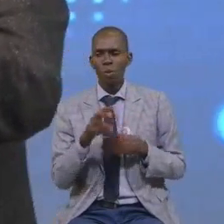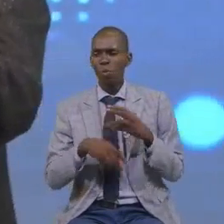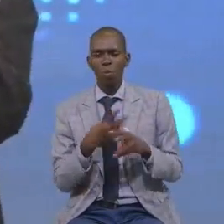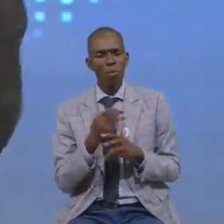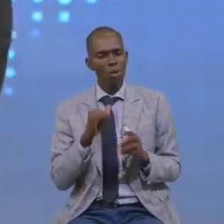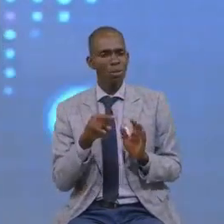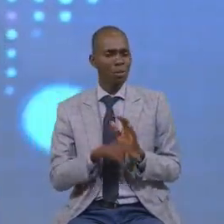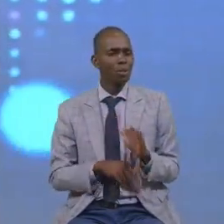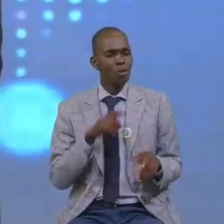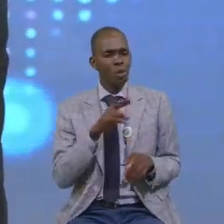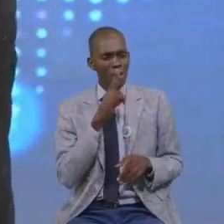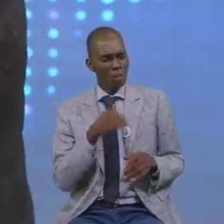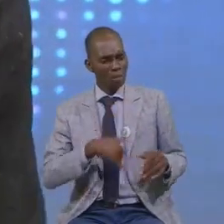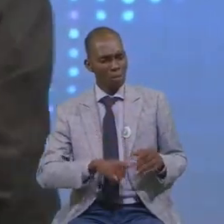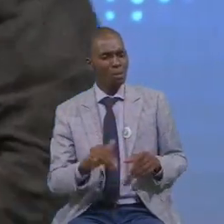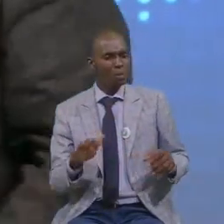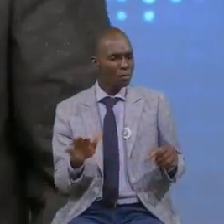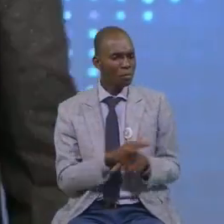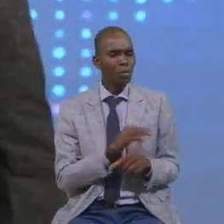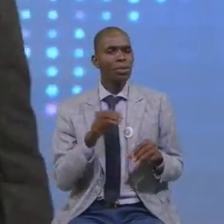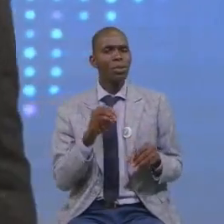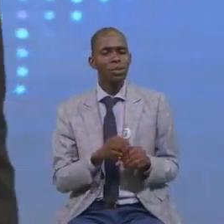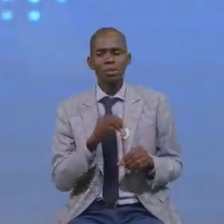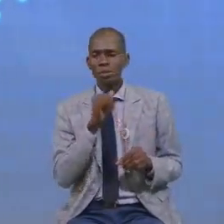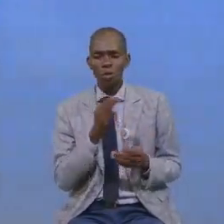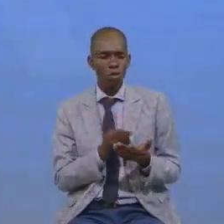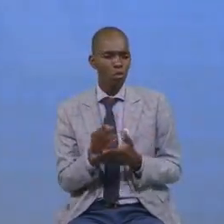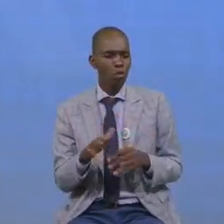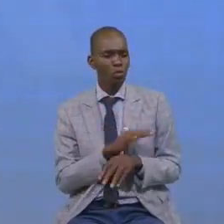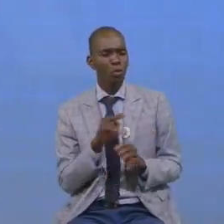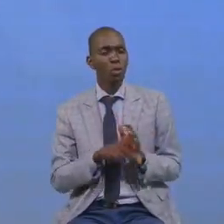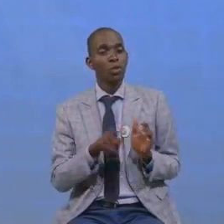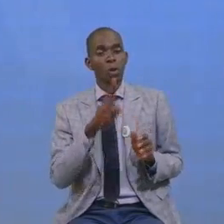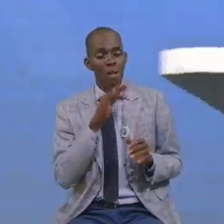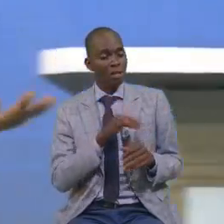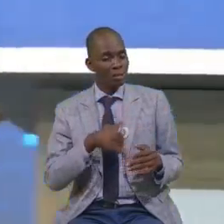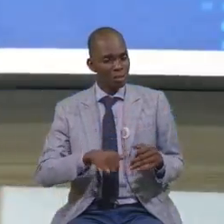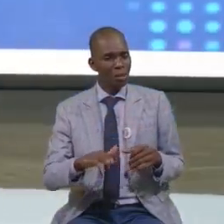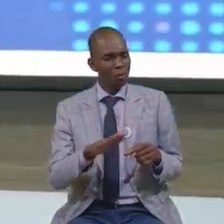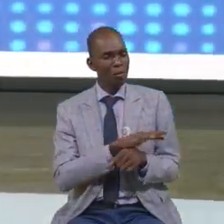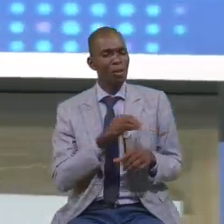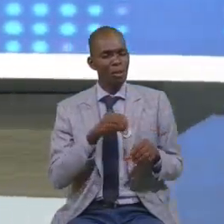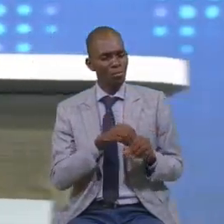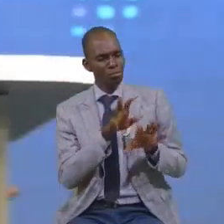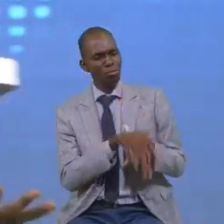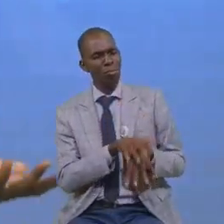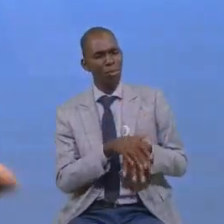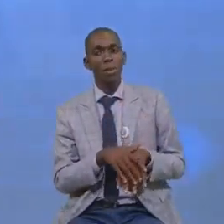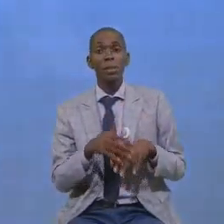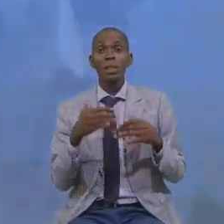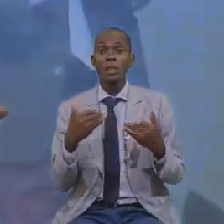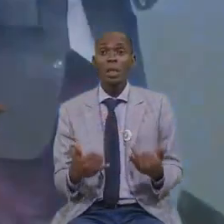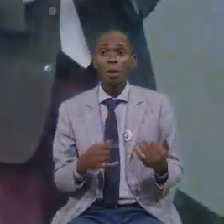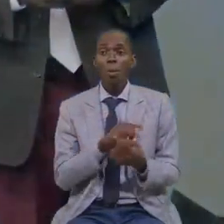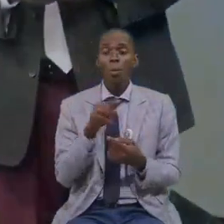still sow in untruthfulness. You still sow in hypocrisy. Now, when we come to the